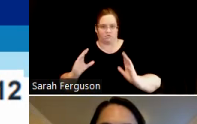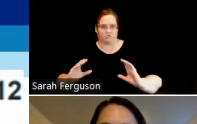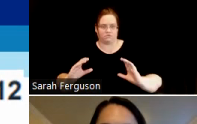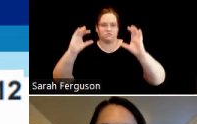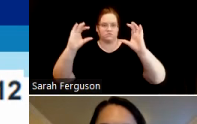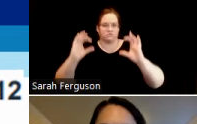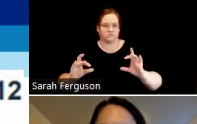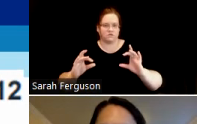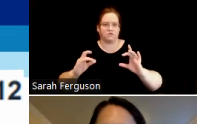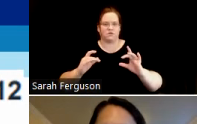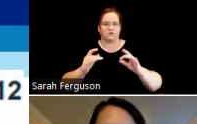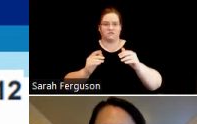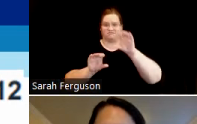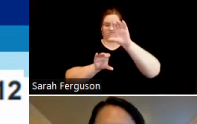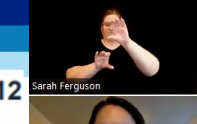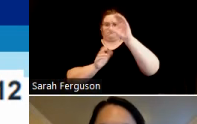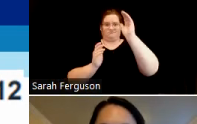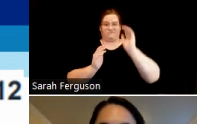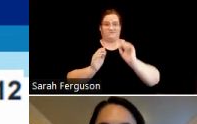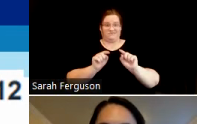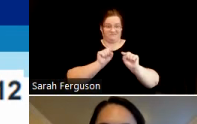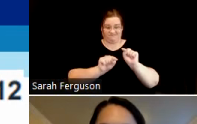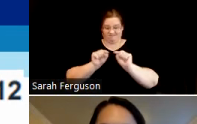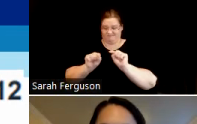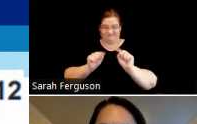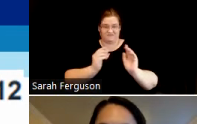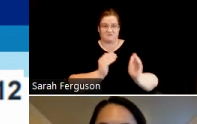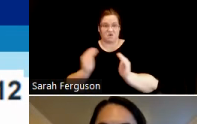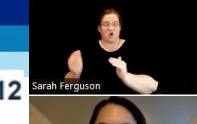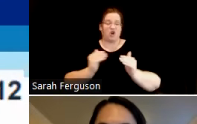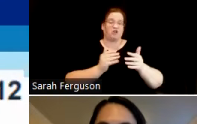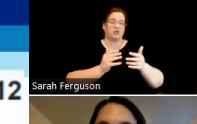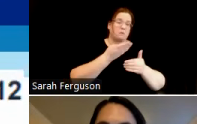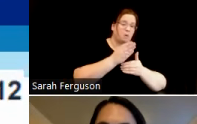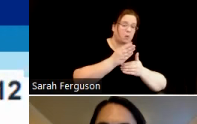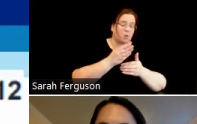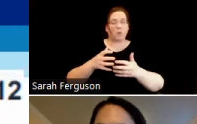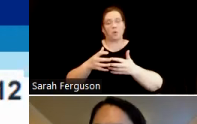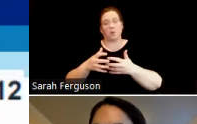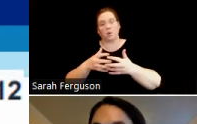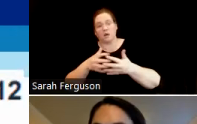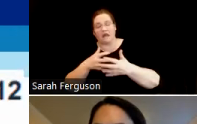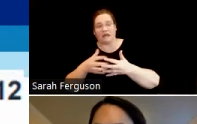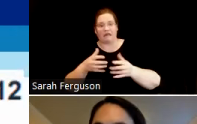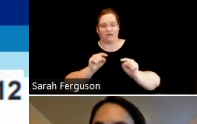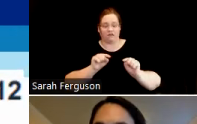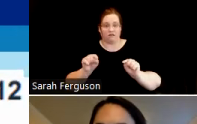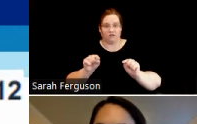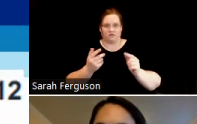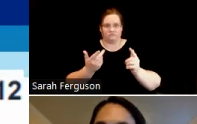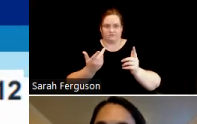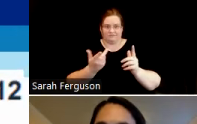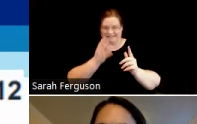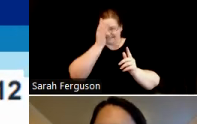again, hard to differentiate this between the placebo in the gray bar and the vaccine in the colored bars that